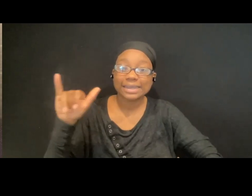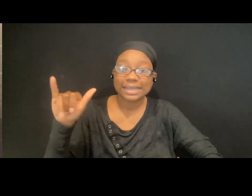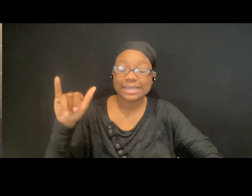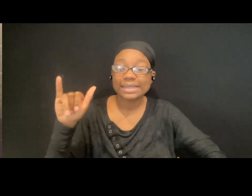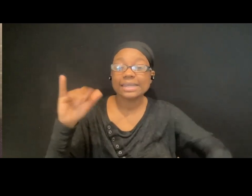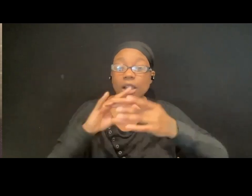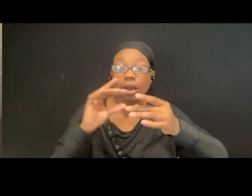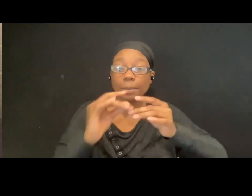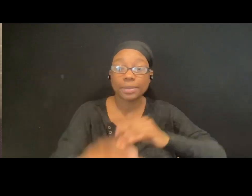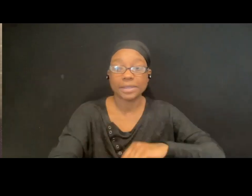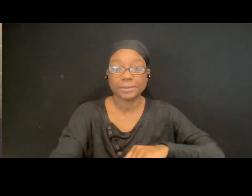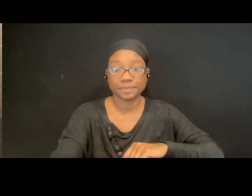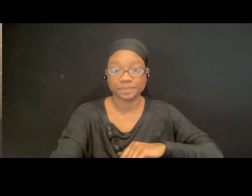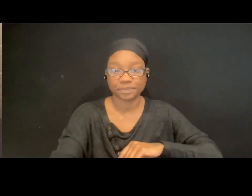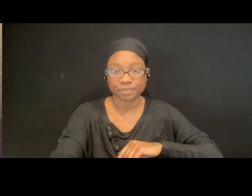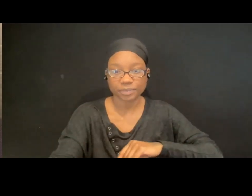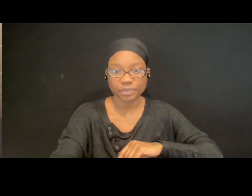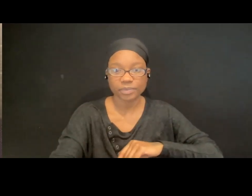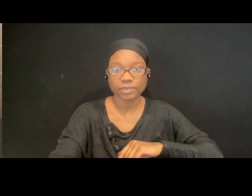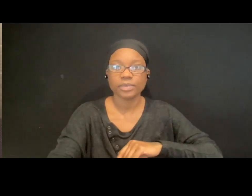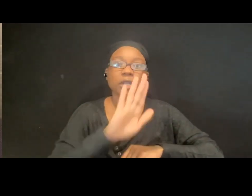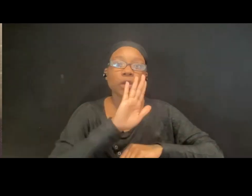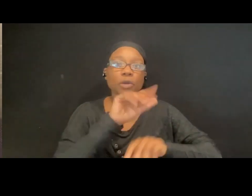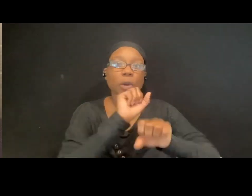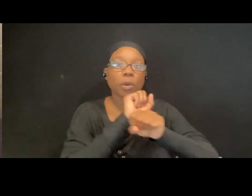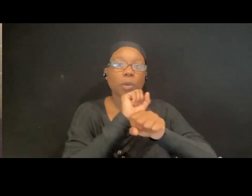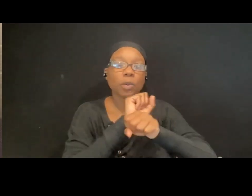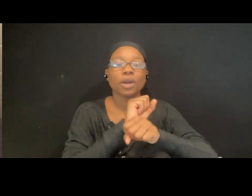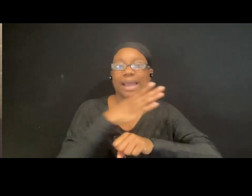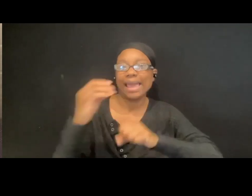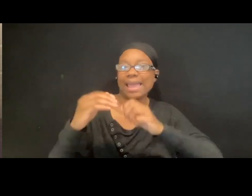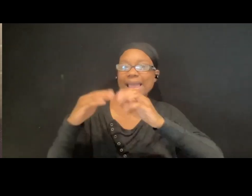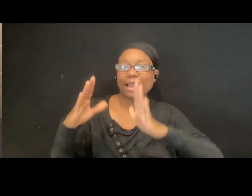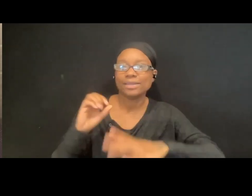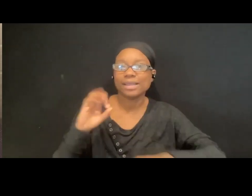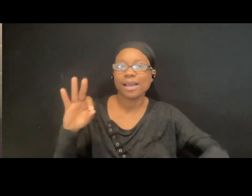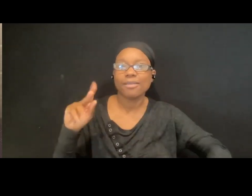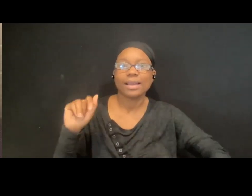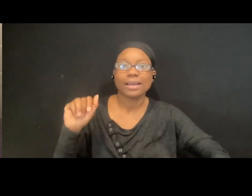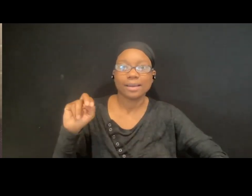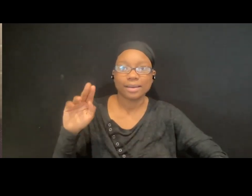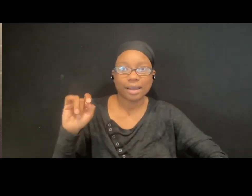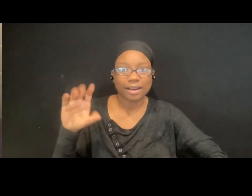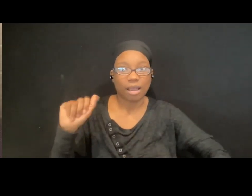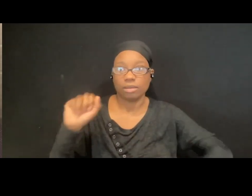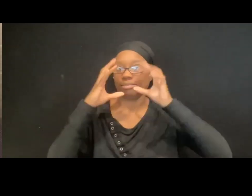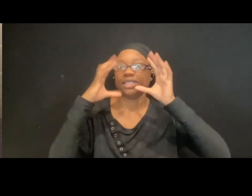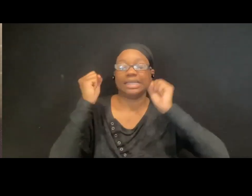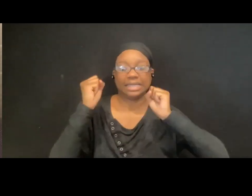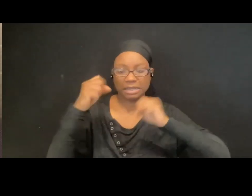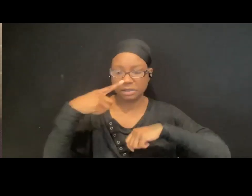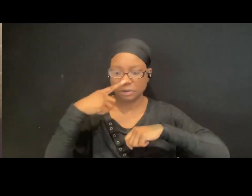work of you and the House of Kanataka is amazing. Would you say more about how you all went about addressing policy level change, such as